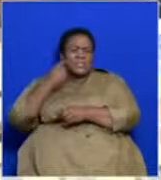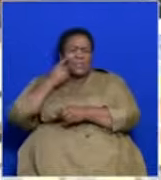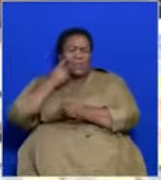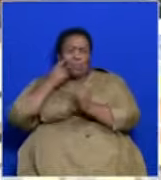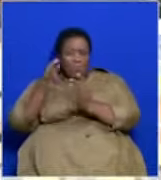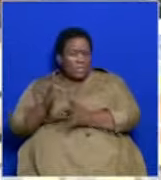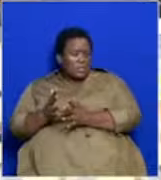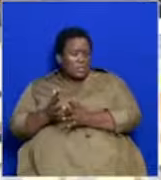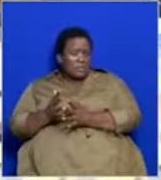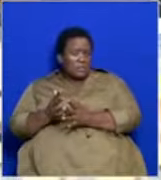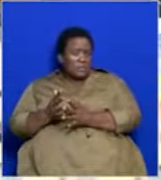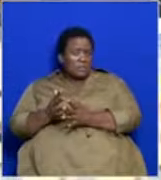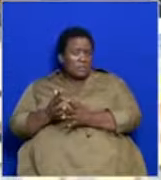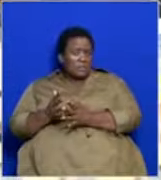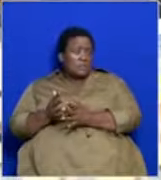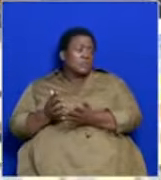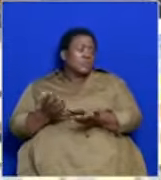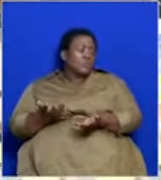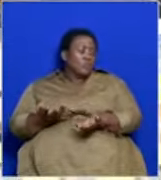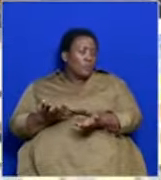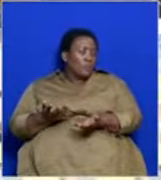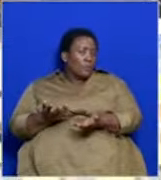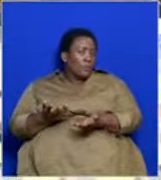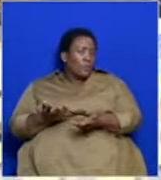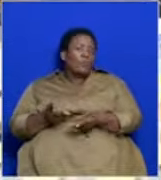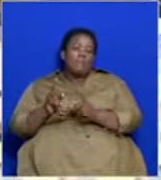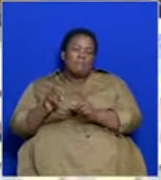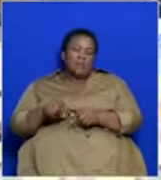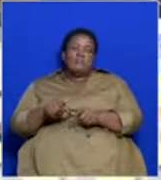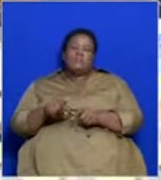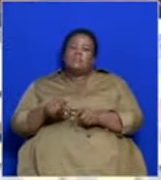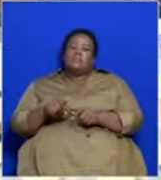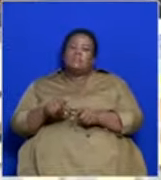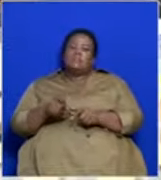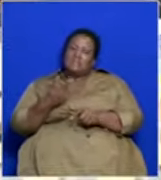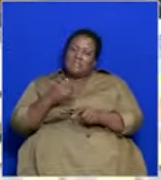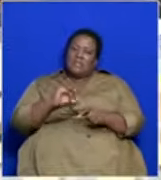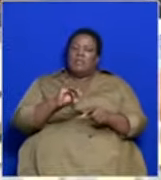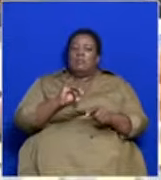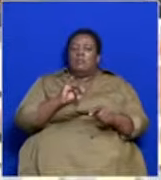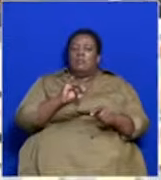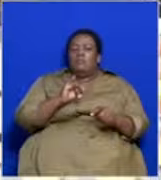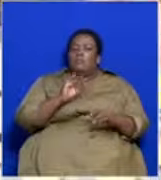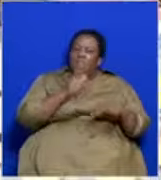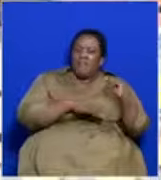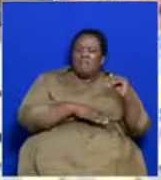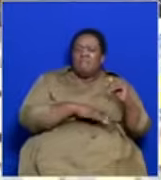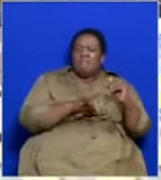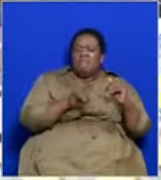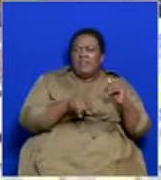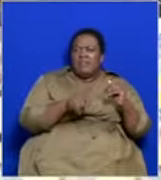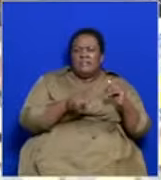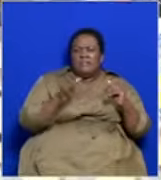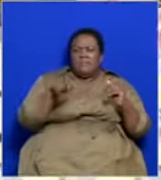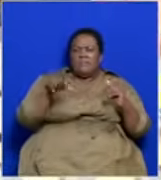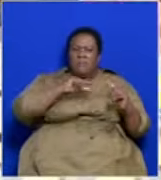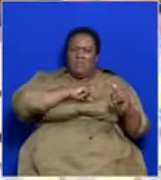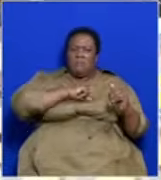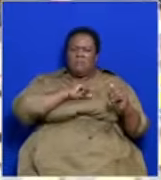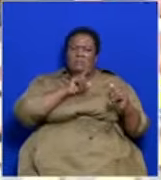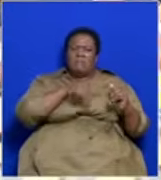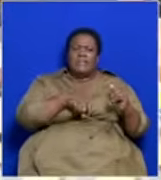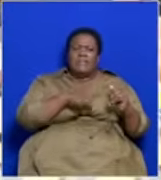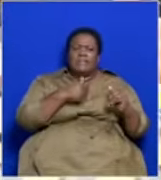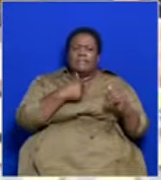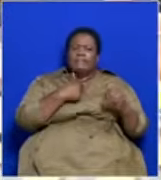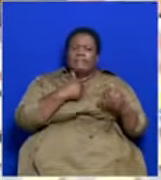surely they should be prosecuted. And there could not be an excuse why Stolz has ended up resigning